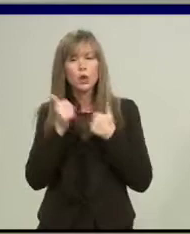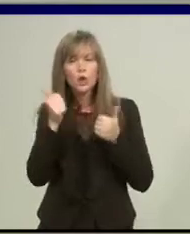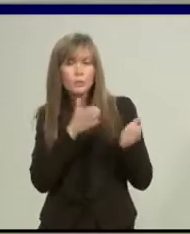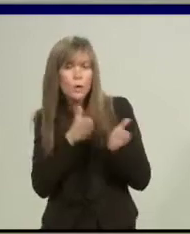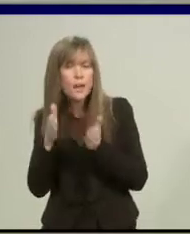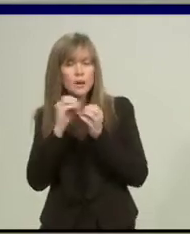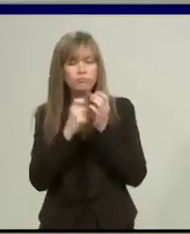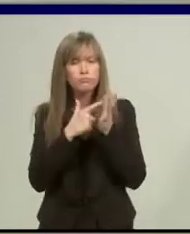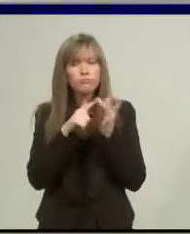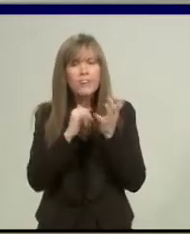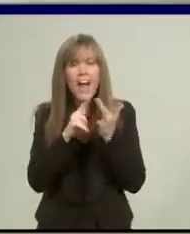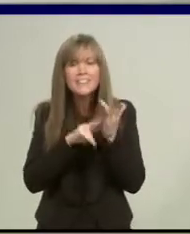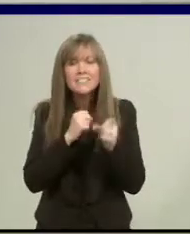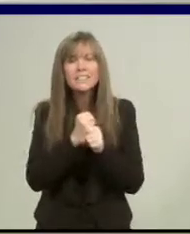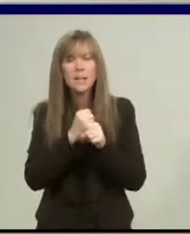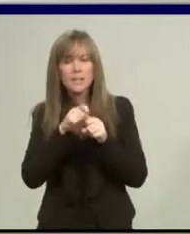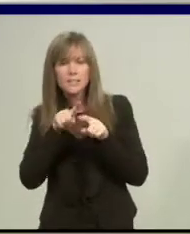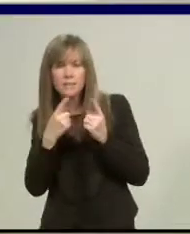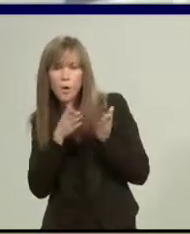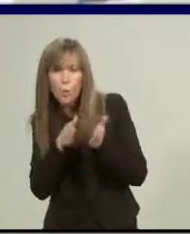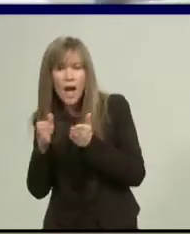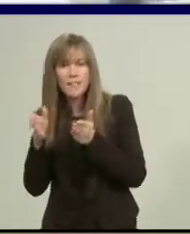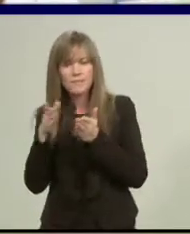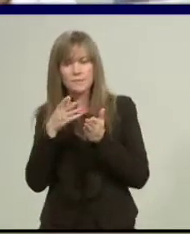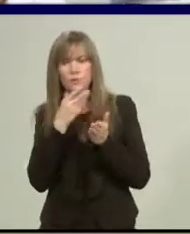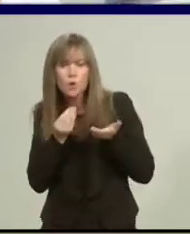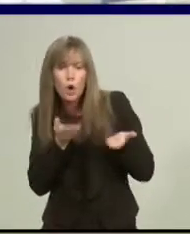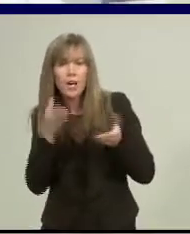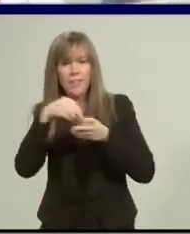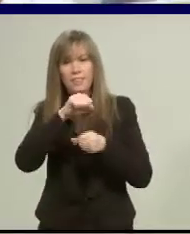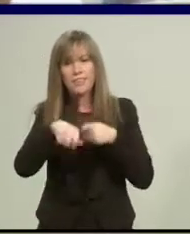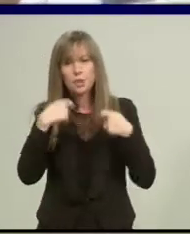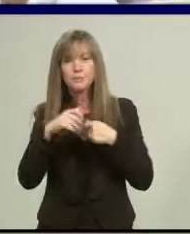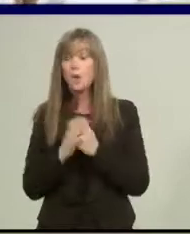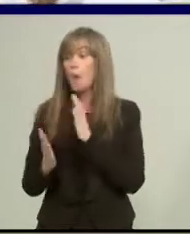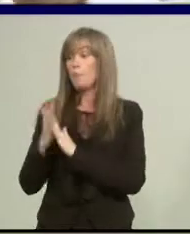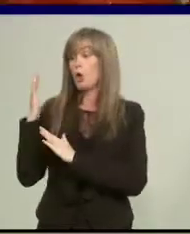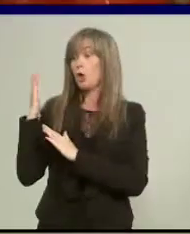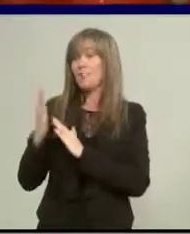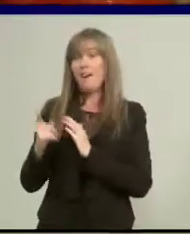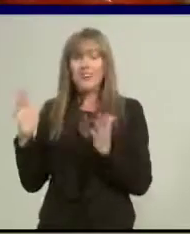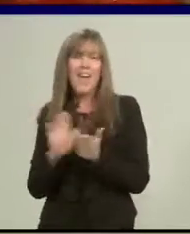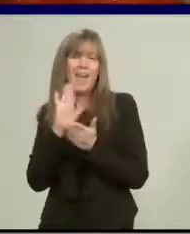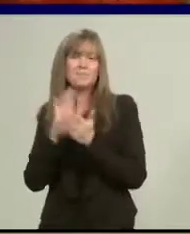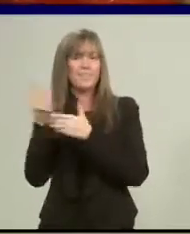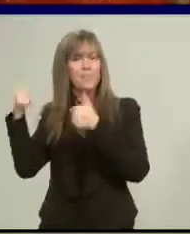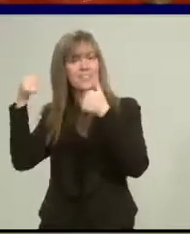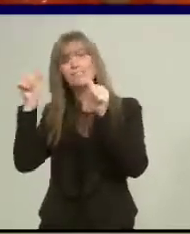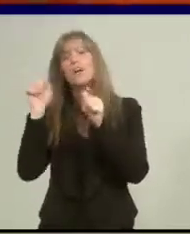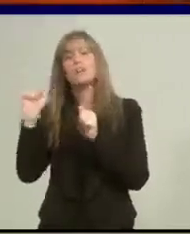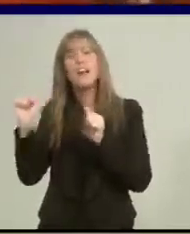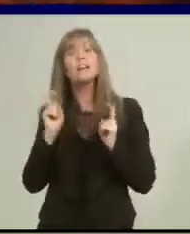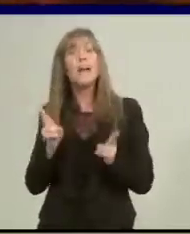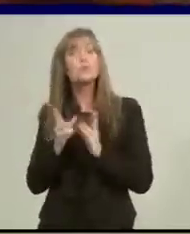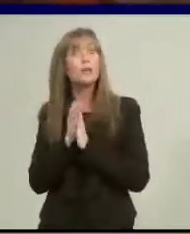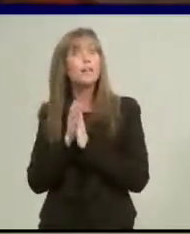did a trio so you could see different techniques that they were showing in their dish. The Burnside team is wrapped with their success. They're putting their natural cooking ability